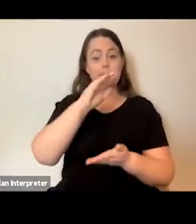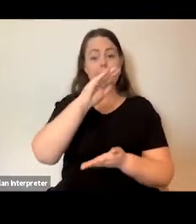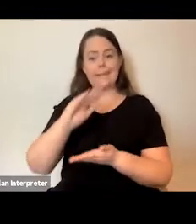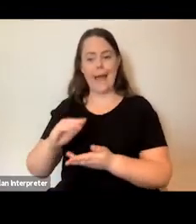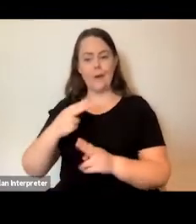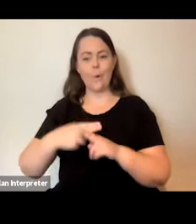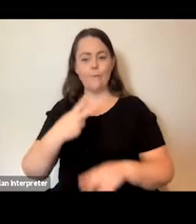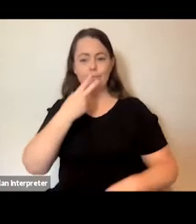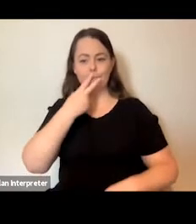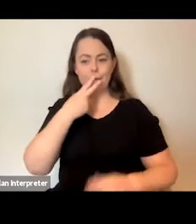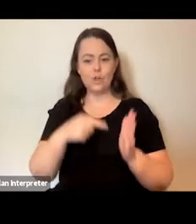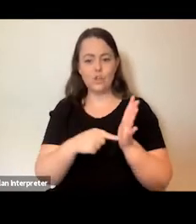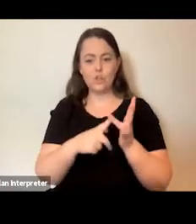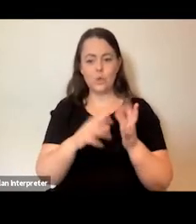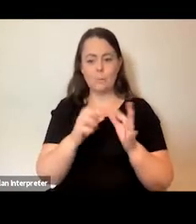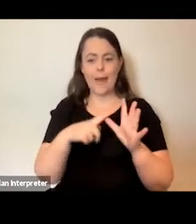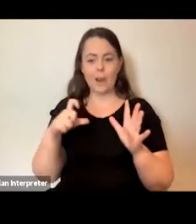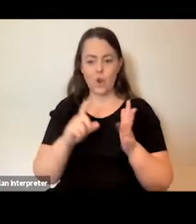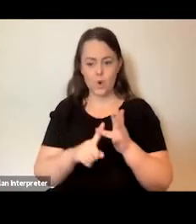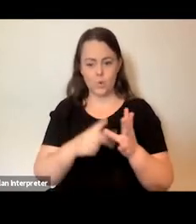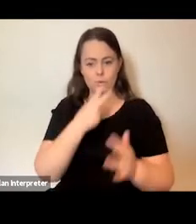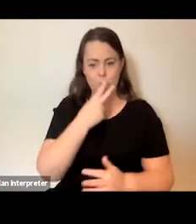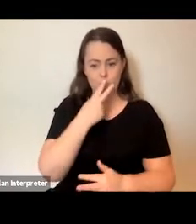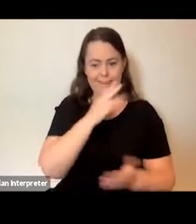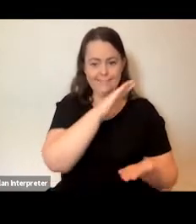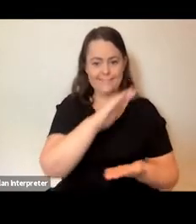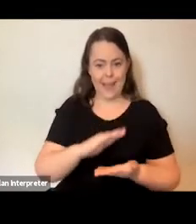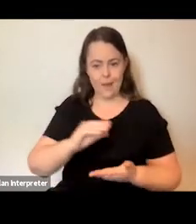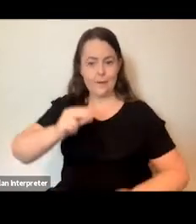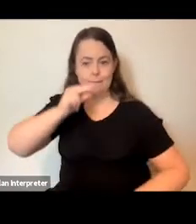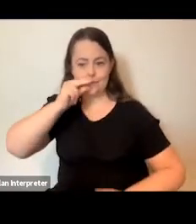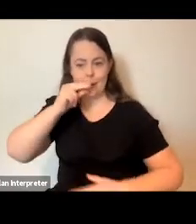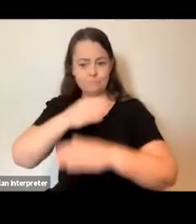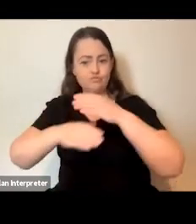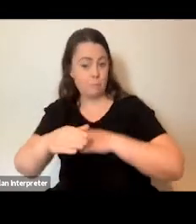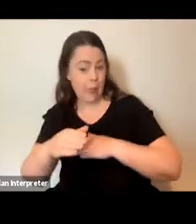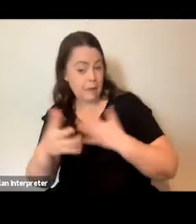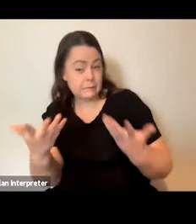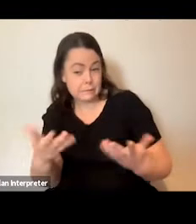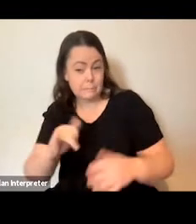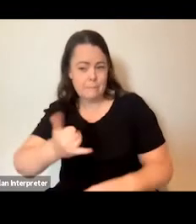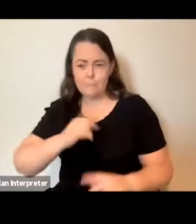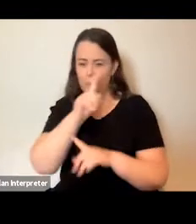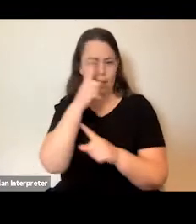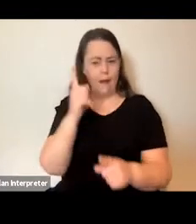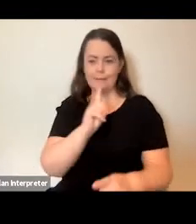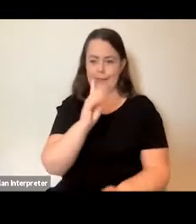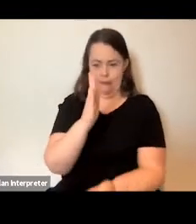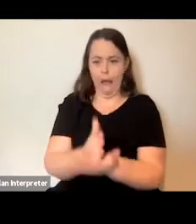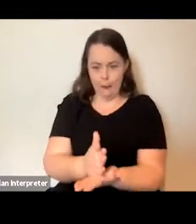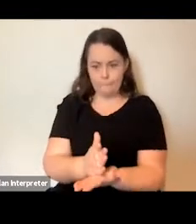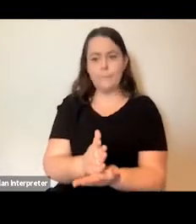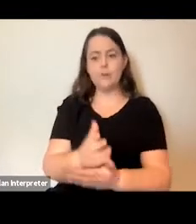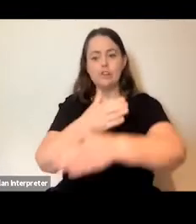but interesting trend to note nonetheless. And among our EDR sample, frequency of e-cigarette use